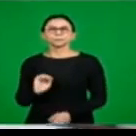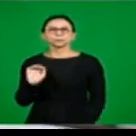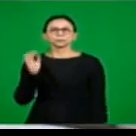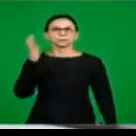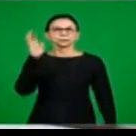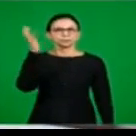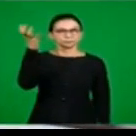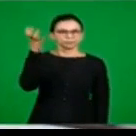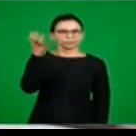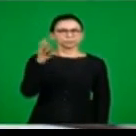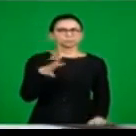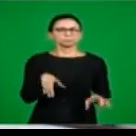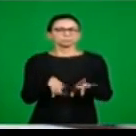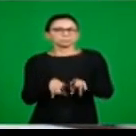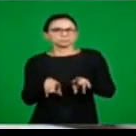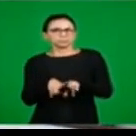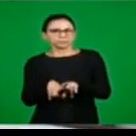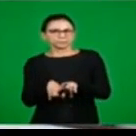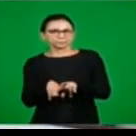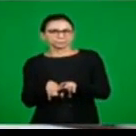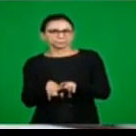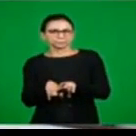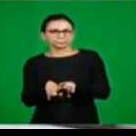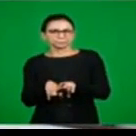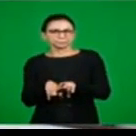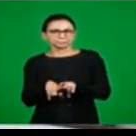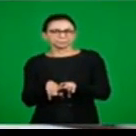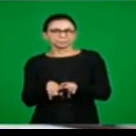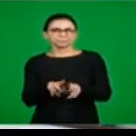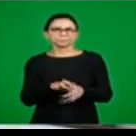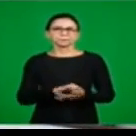it is judgment and punishment. Look,